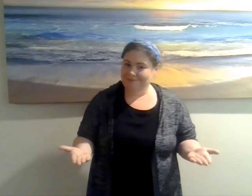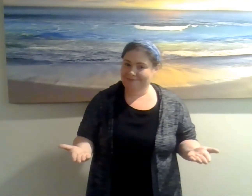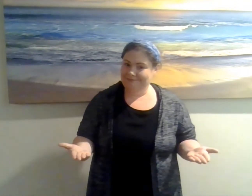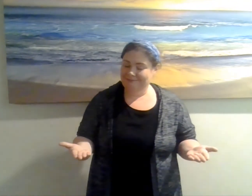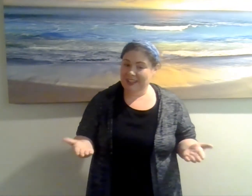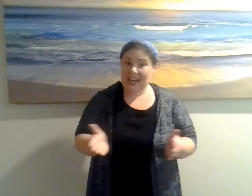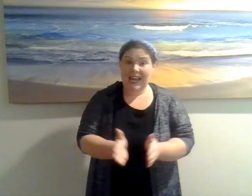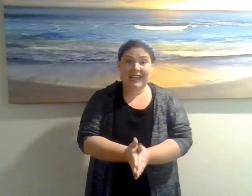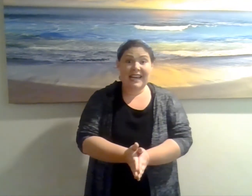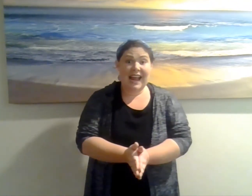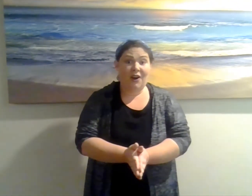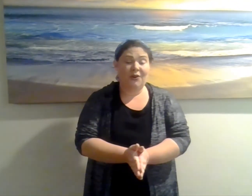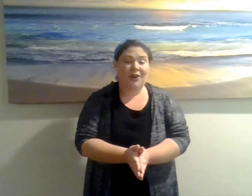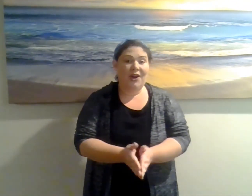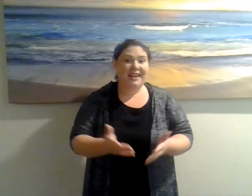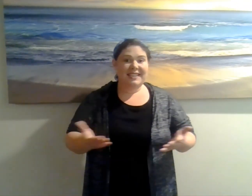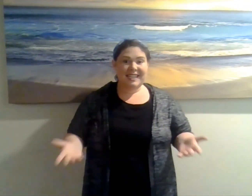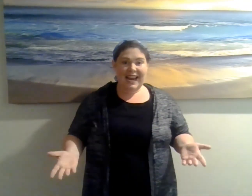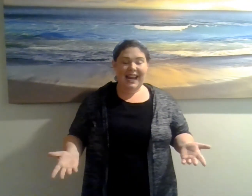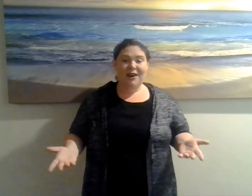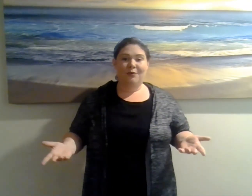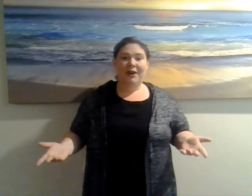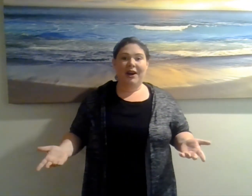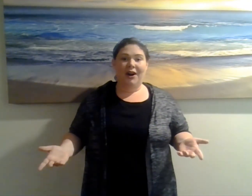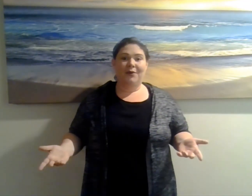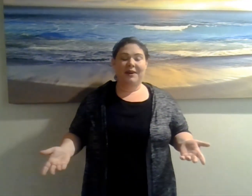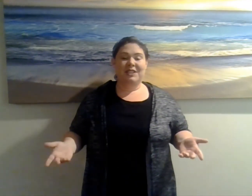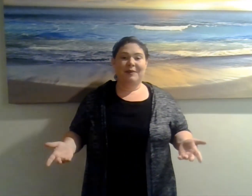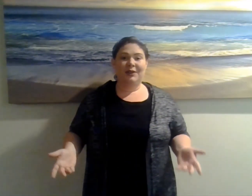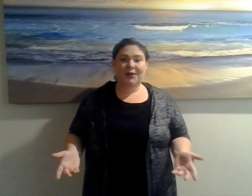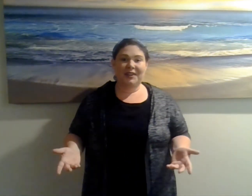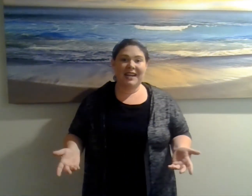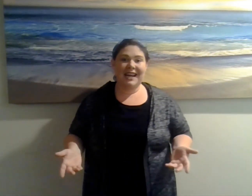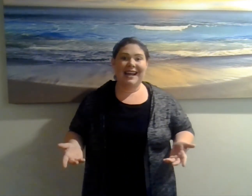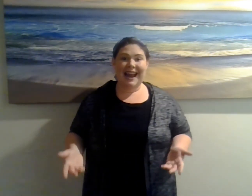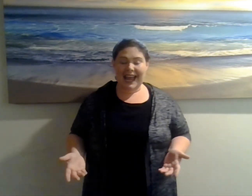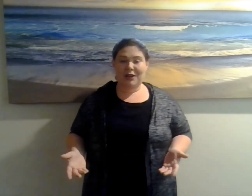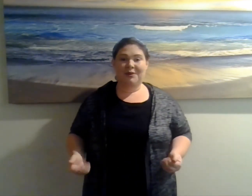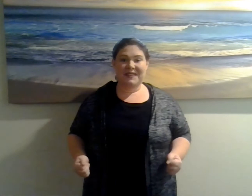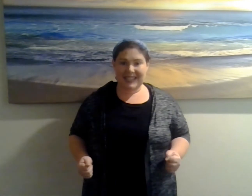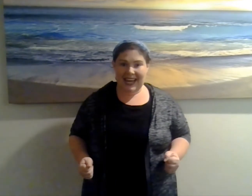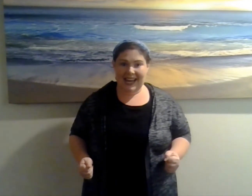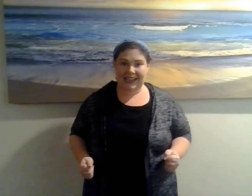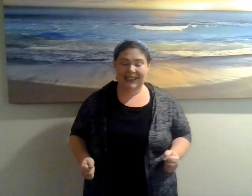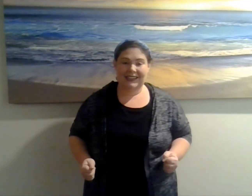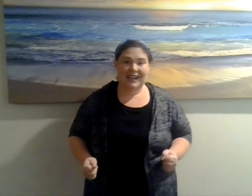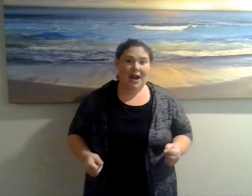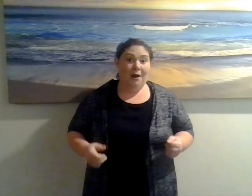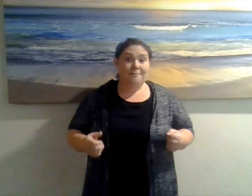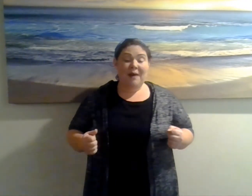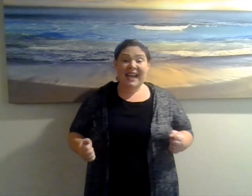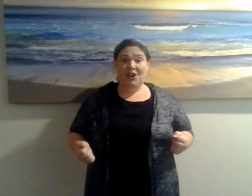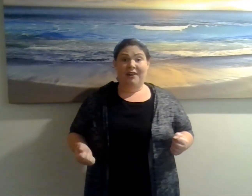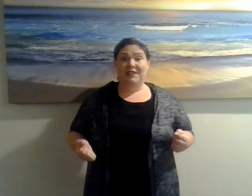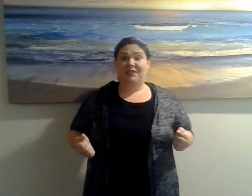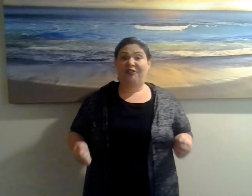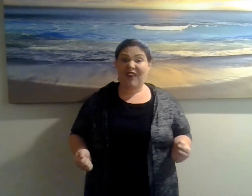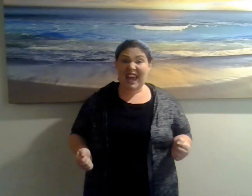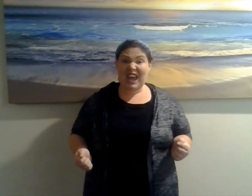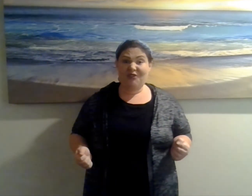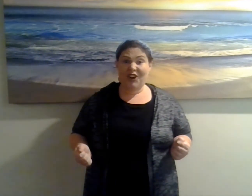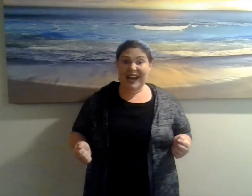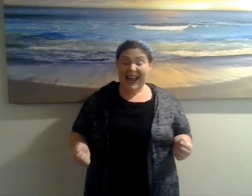here. Now, today we are going to be learning an animal sign. My